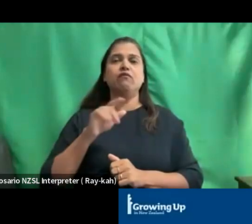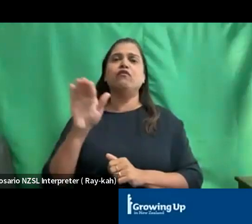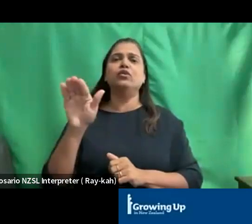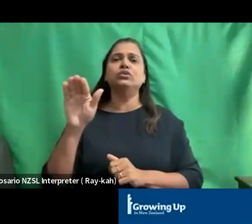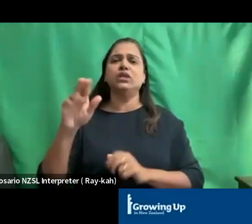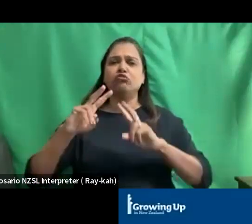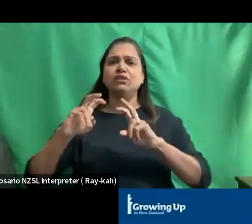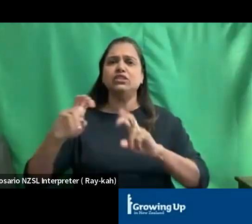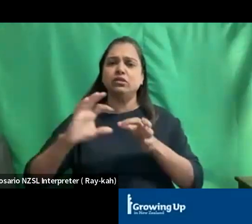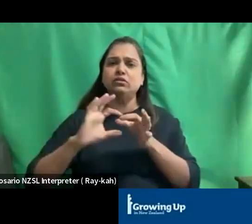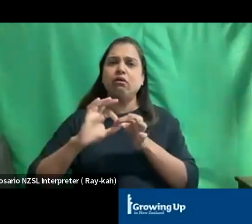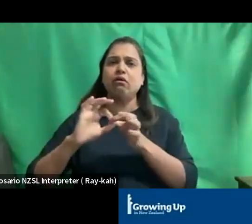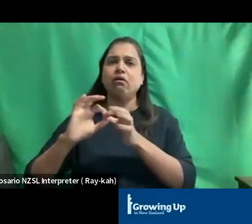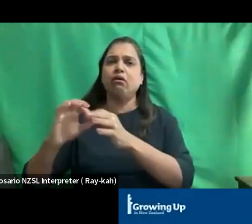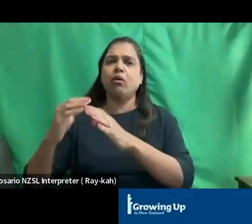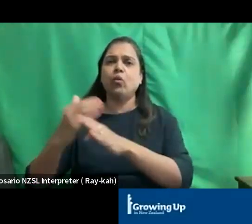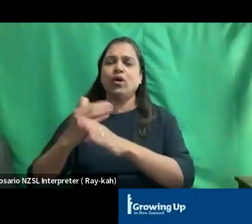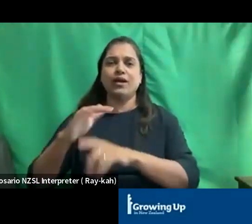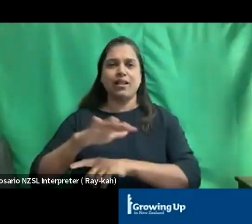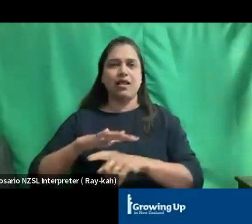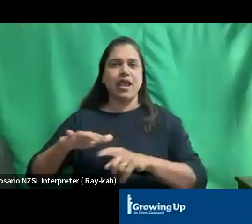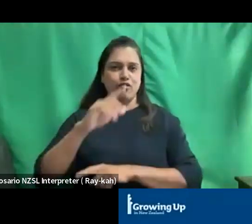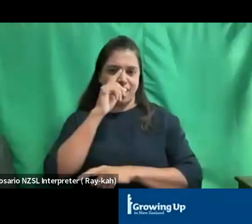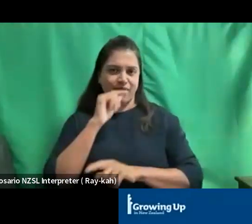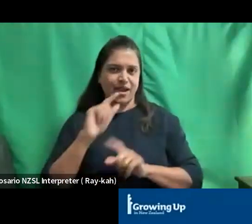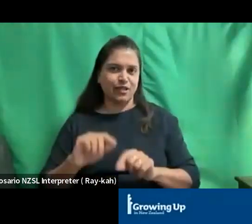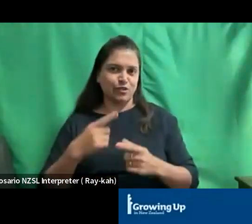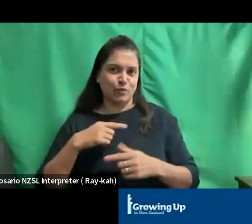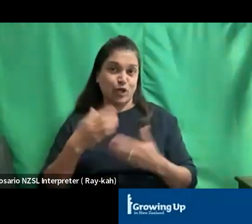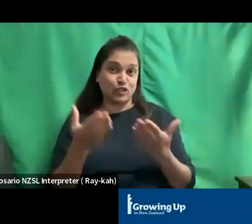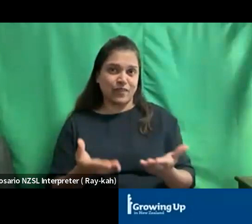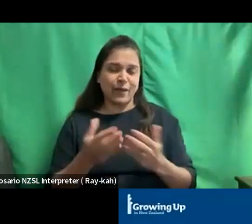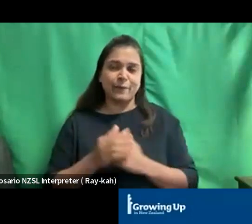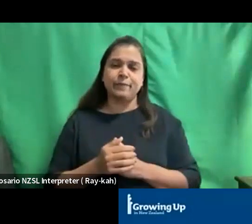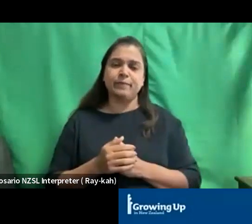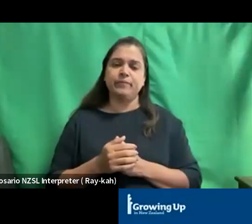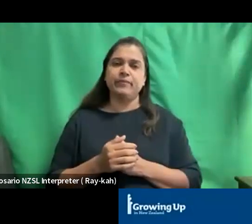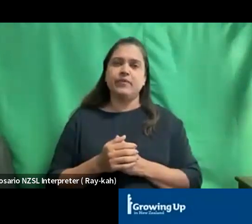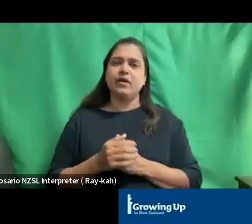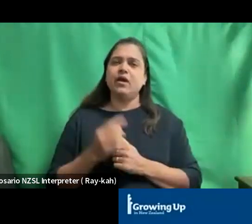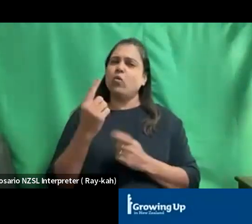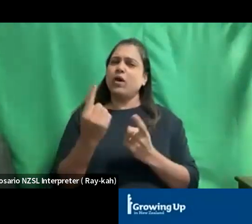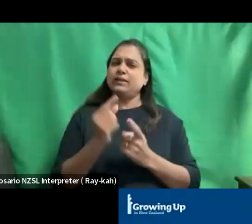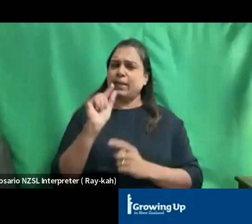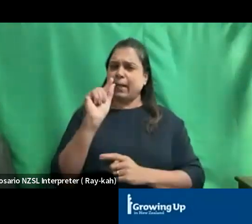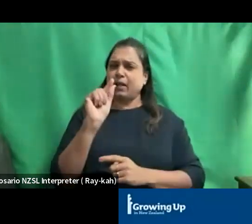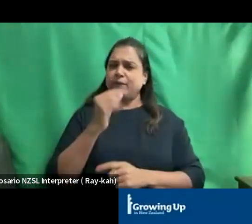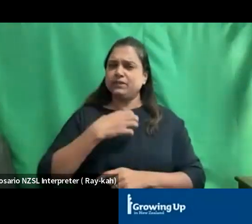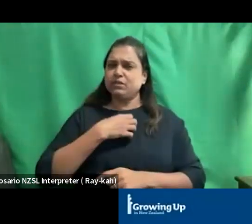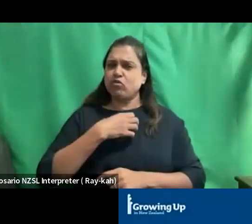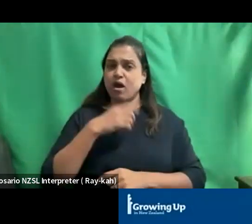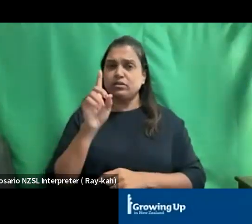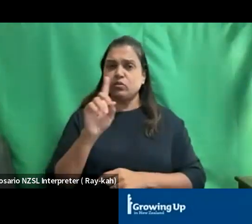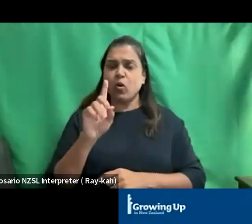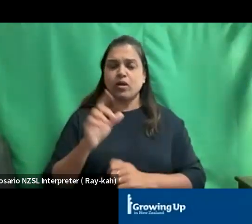future work in this area. I have to say, if I did have to say one thing that I was a bit surprised about, it would be